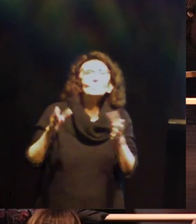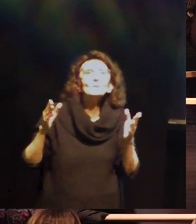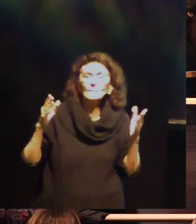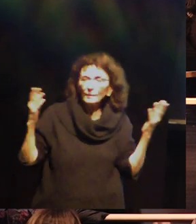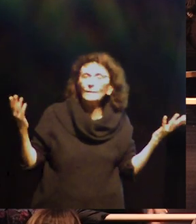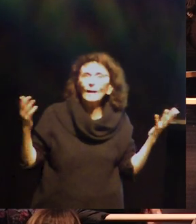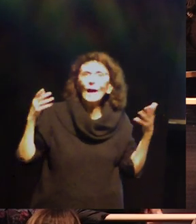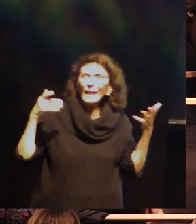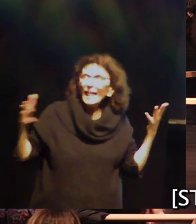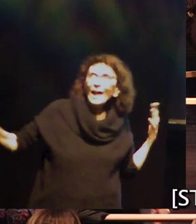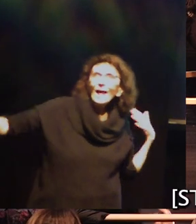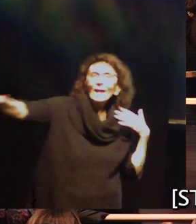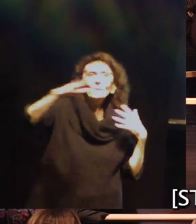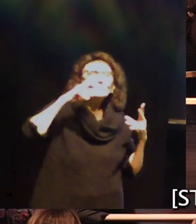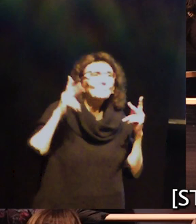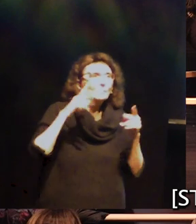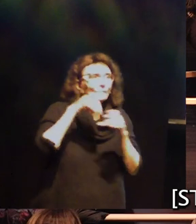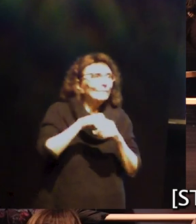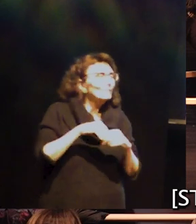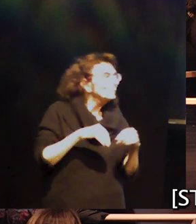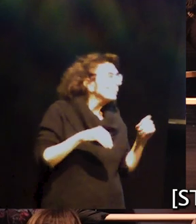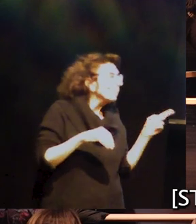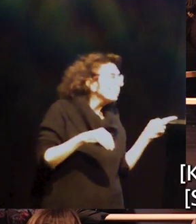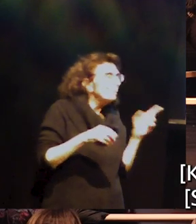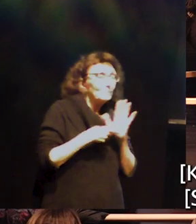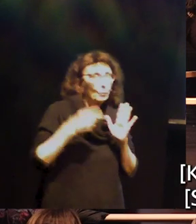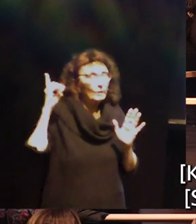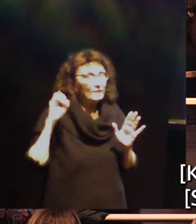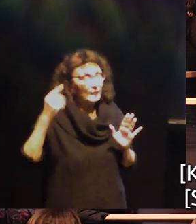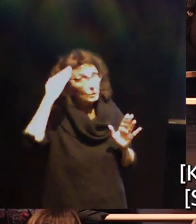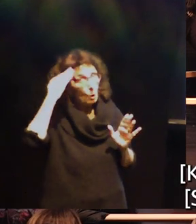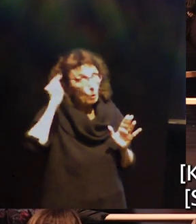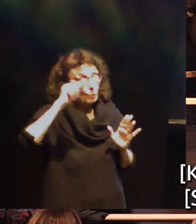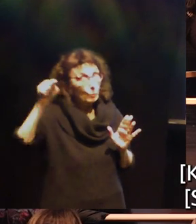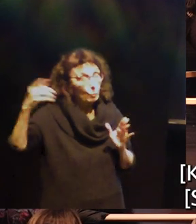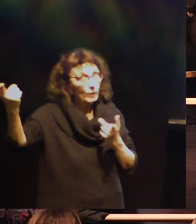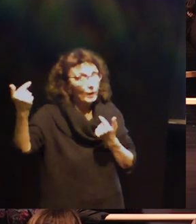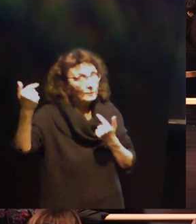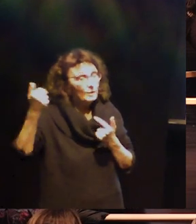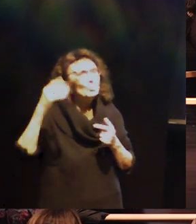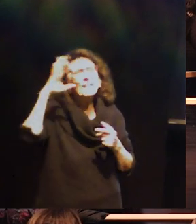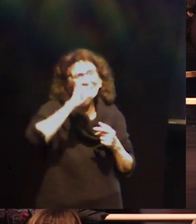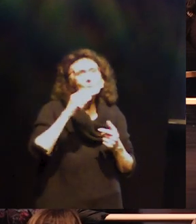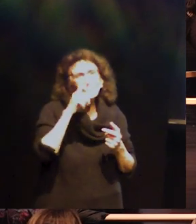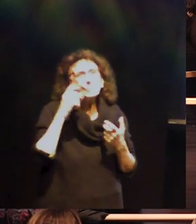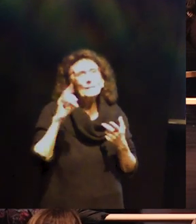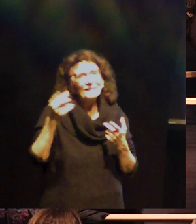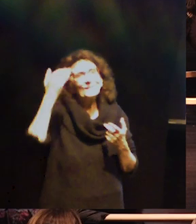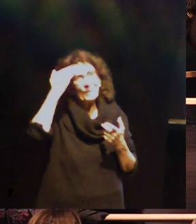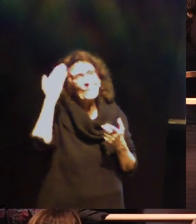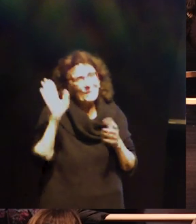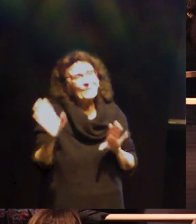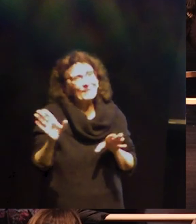world play around us. But sometimes, you know, we knew the people. Sometimes we knew the people, but you can guess. Yeah. Some people in here know who